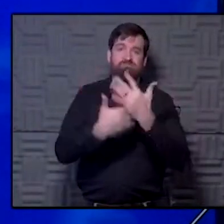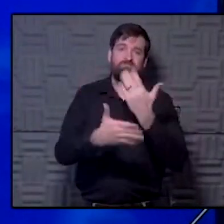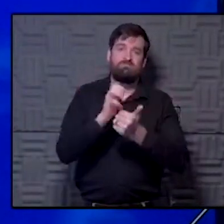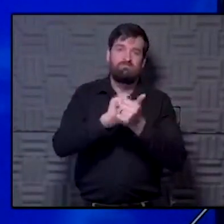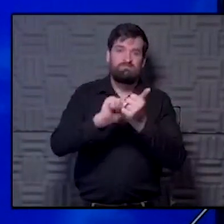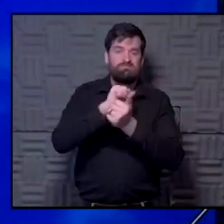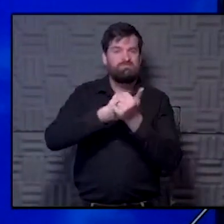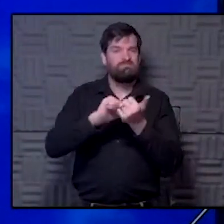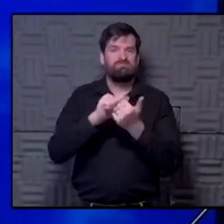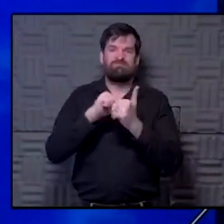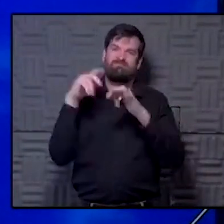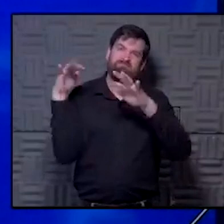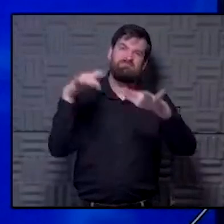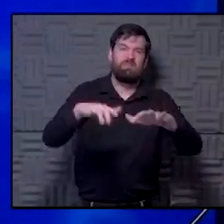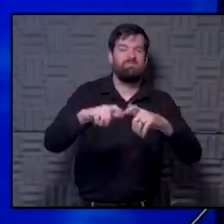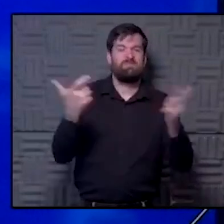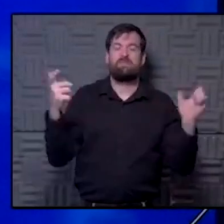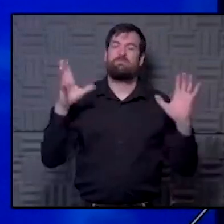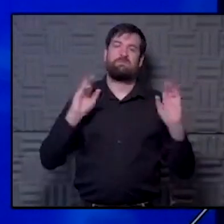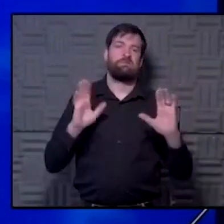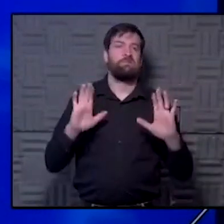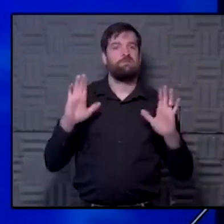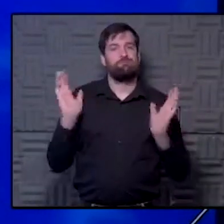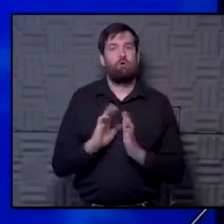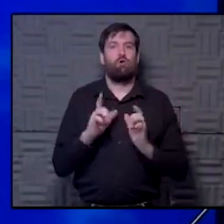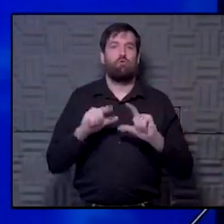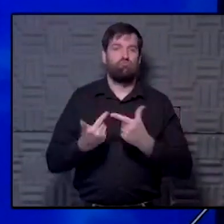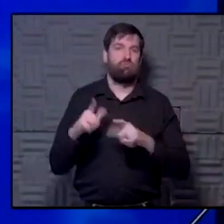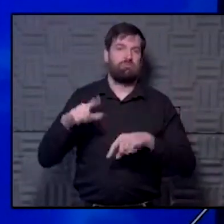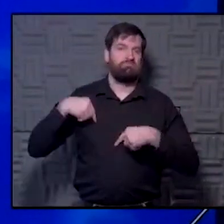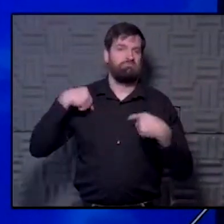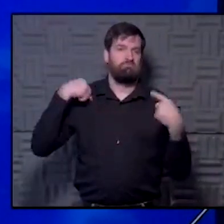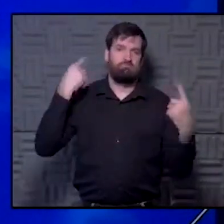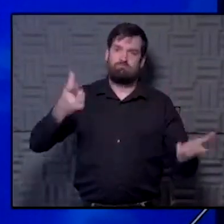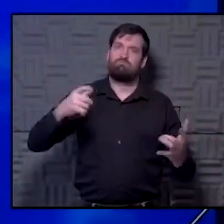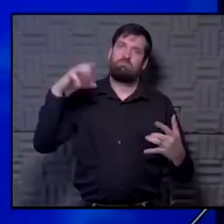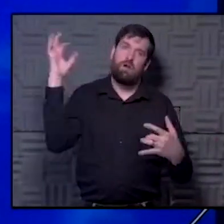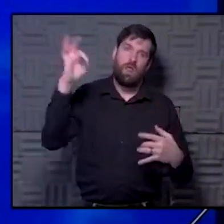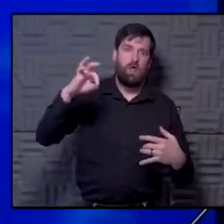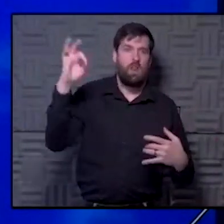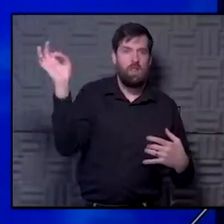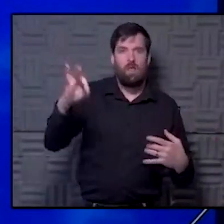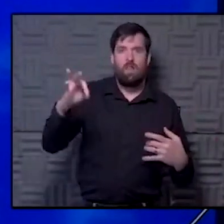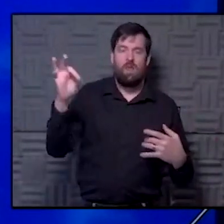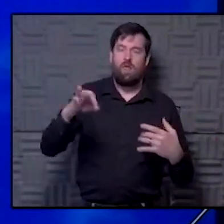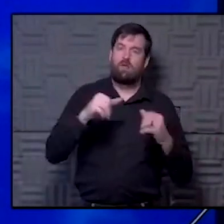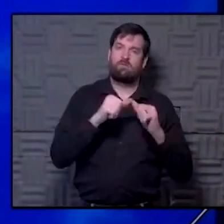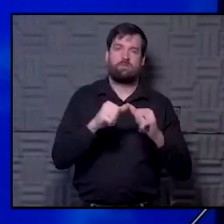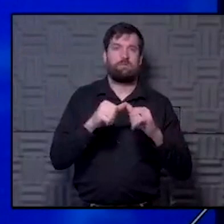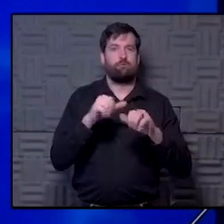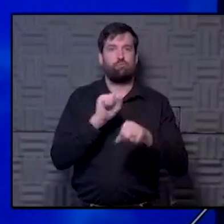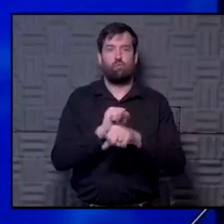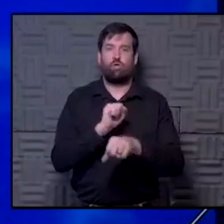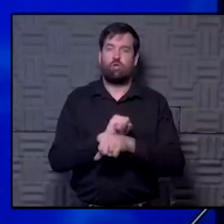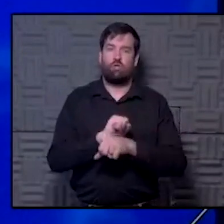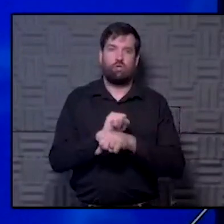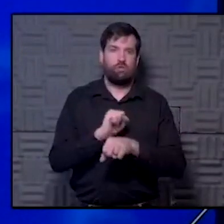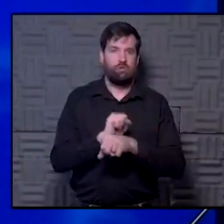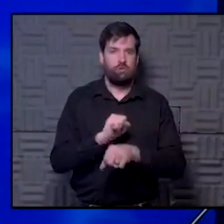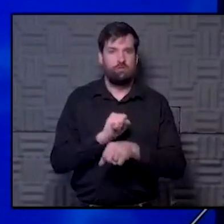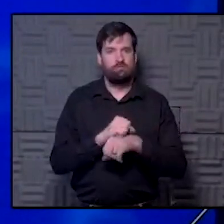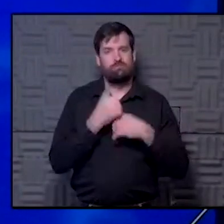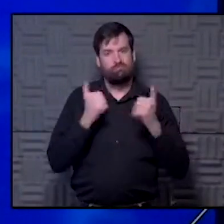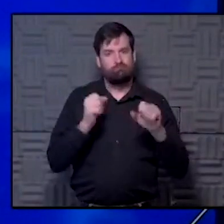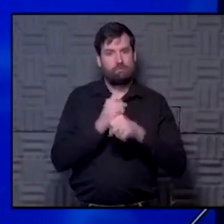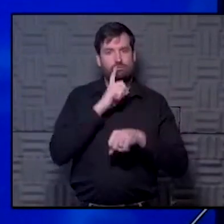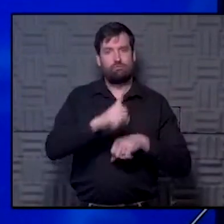hands, avoid large gatherings, keep your bubble small, all the things that we've talked about at length as we continue to work really tirelessly at